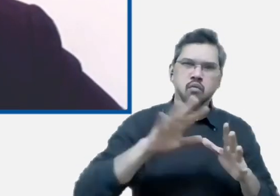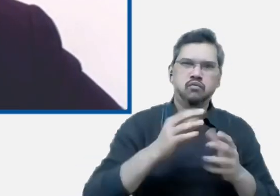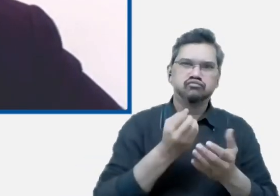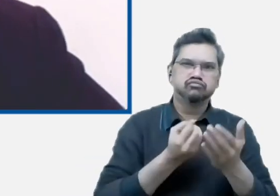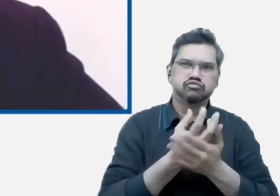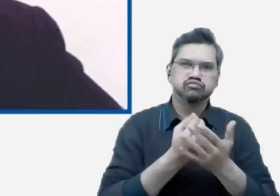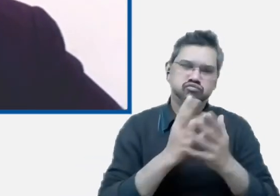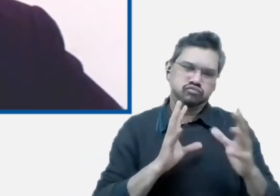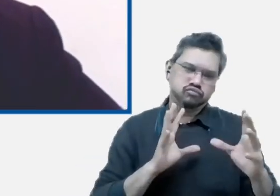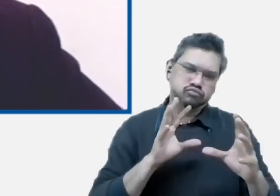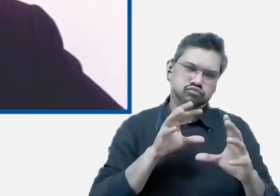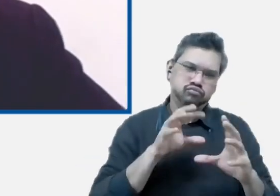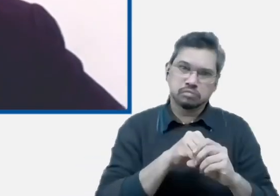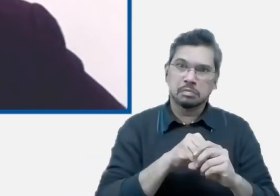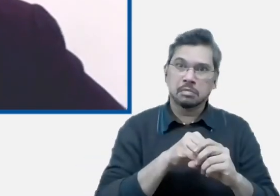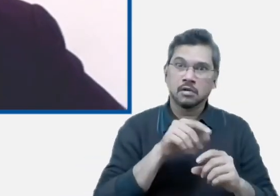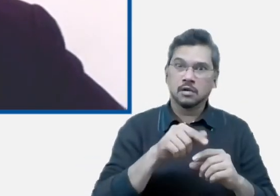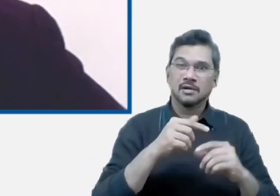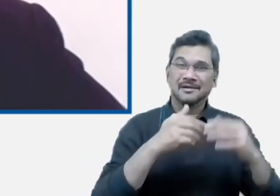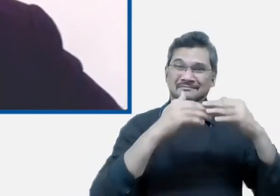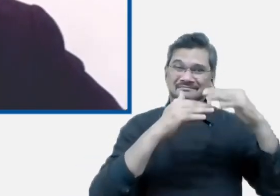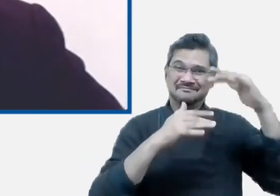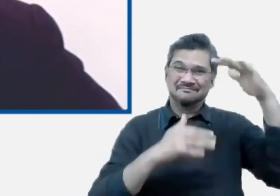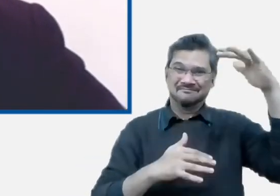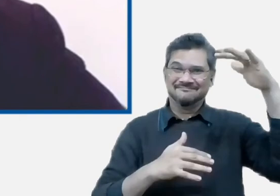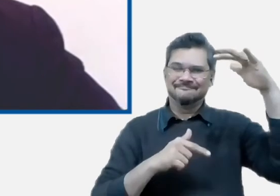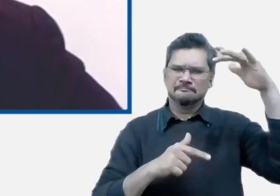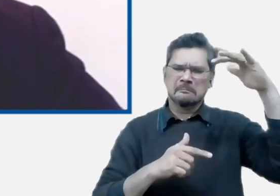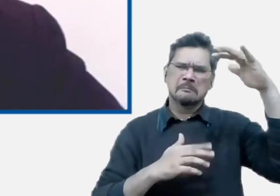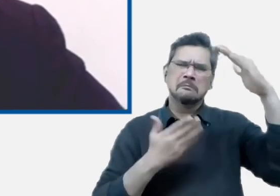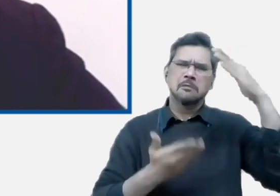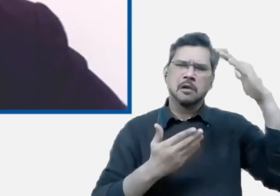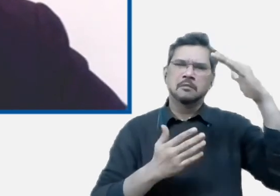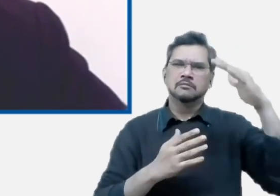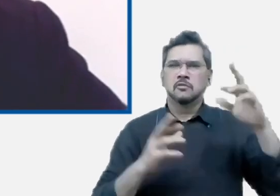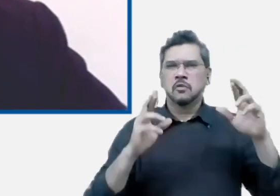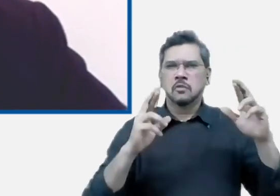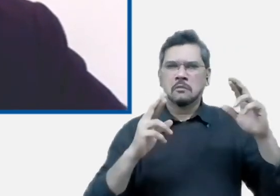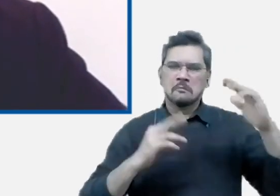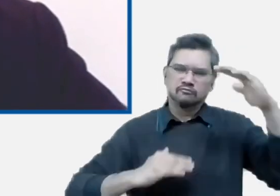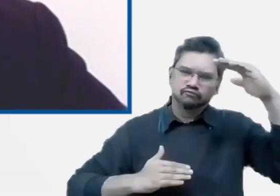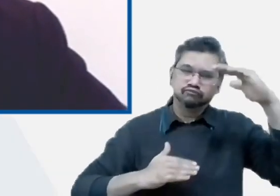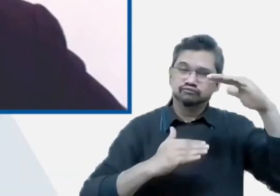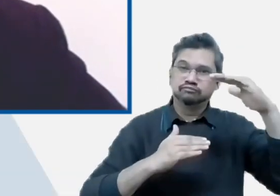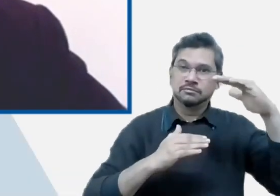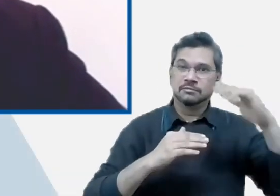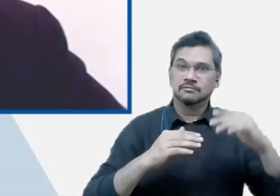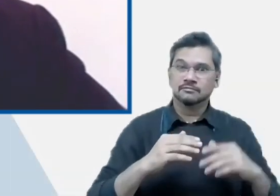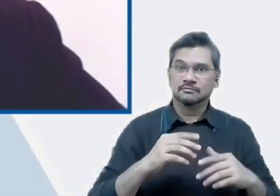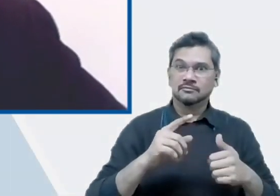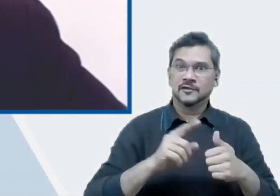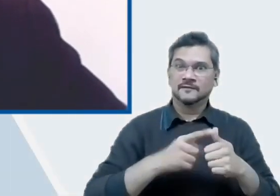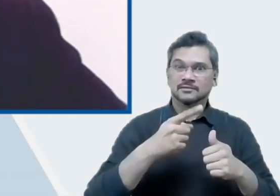Yeah, it's quite long. It's almost the same pages with the actual